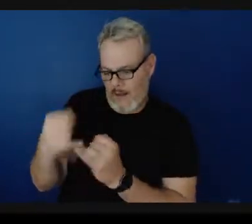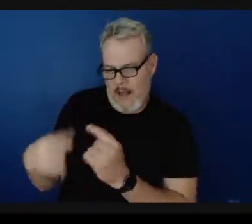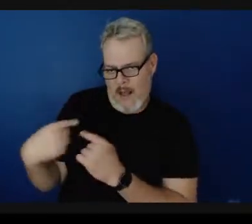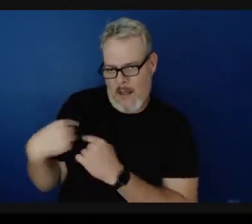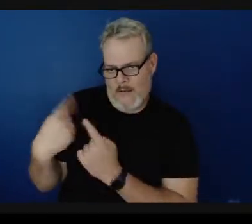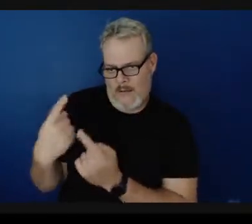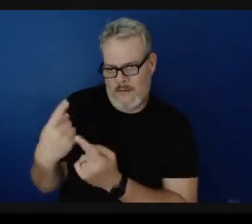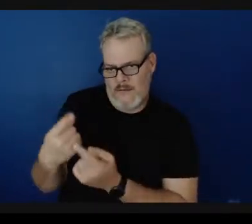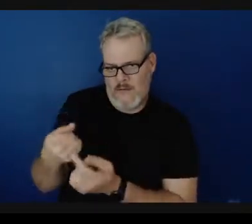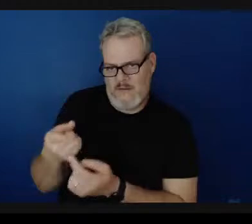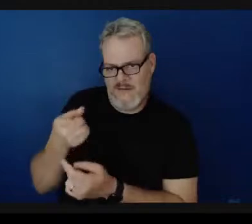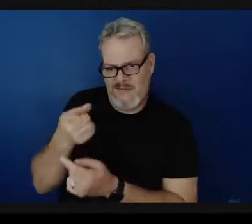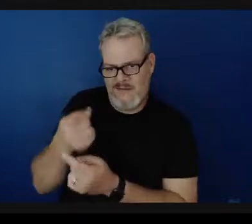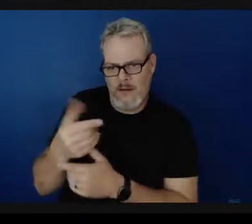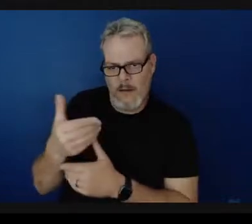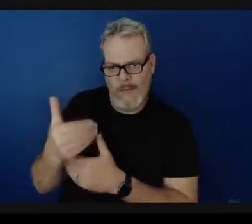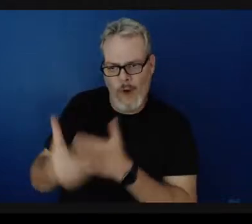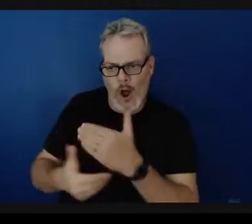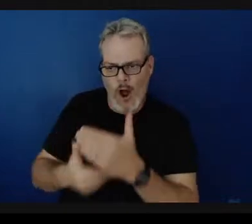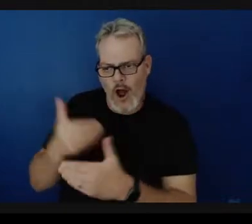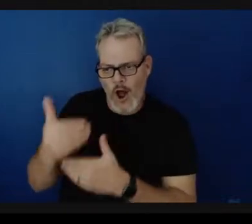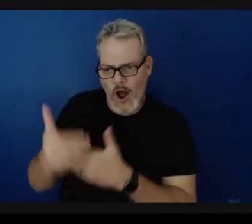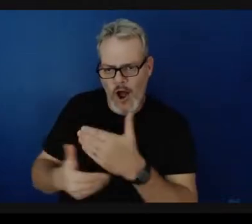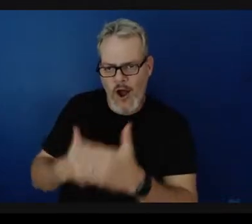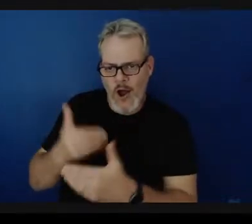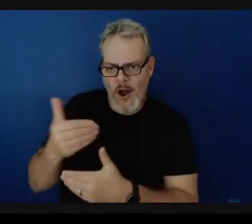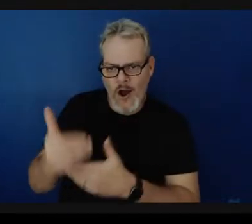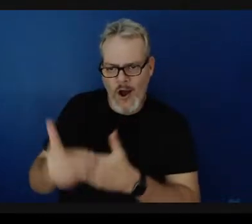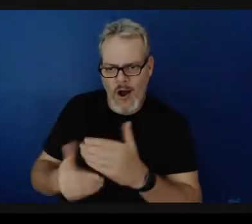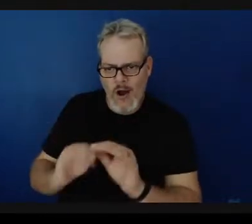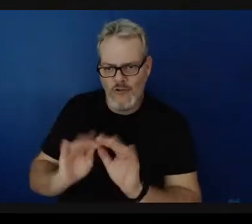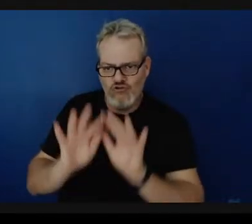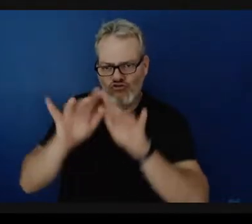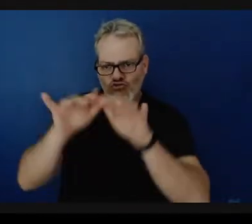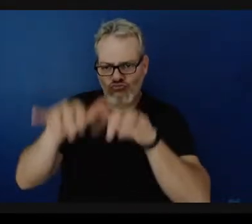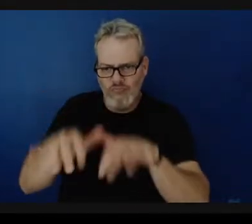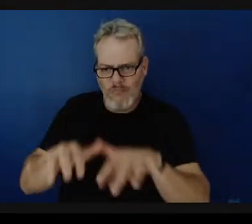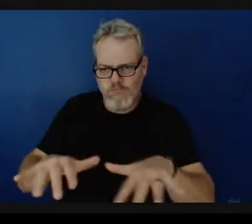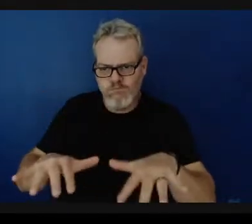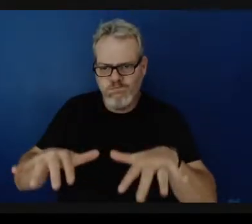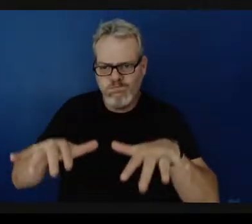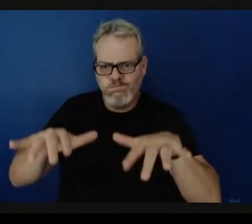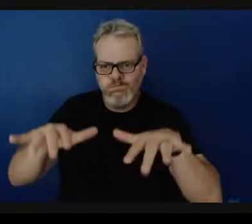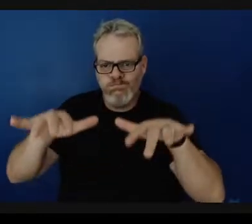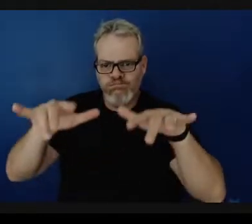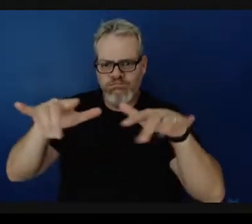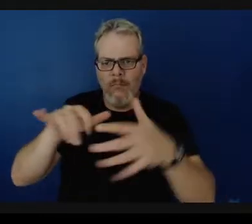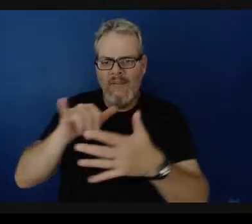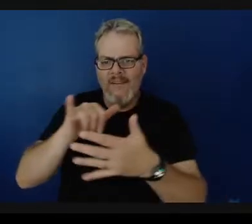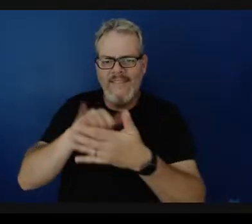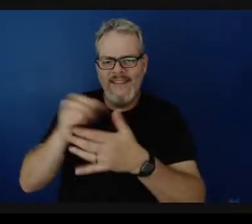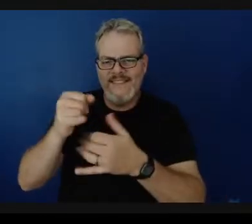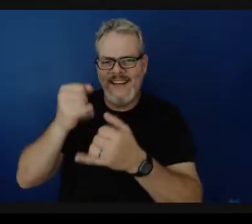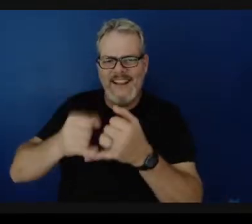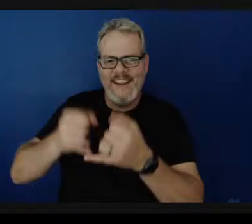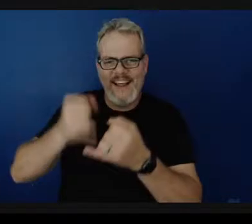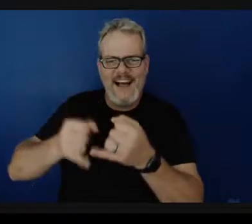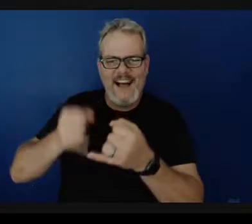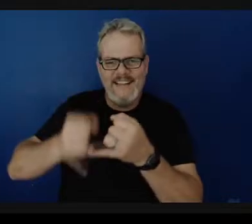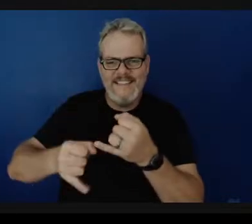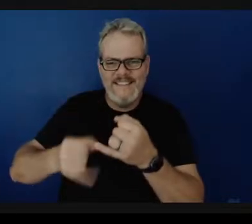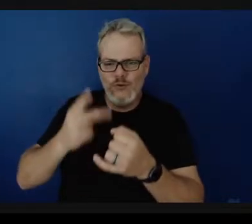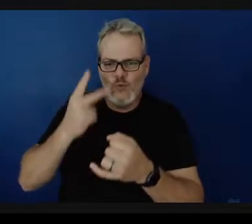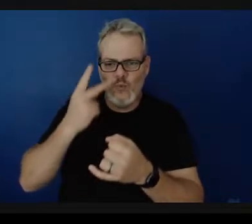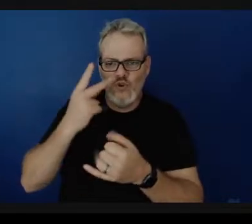or overturning process of lava coming over the crust, flowing in that crater. This is the last lava we saw in that